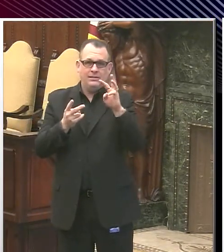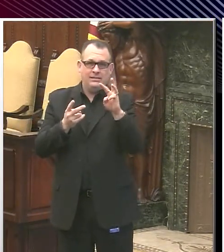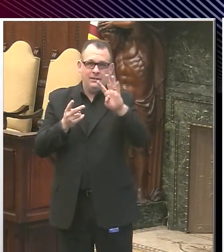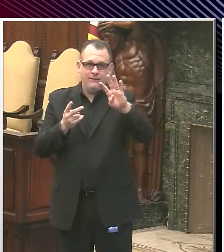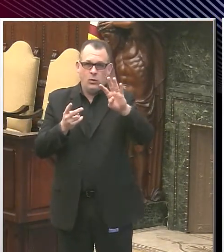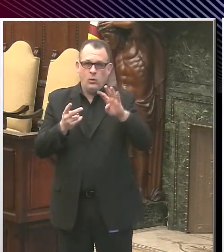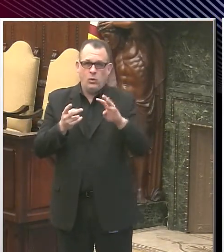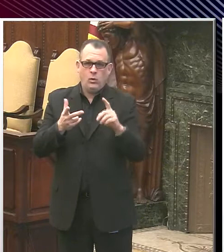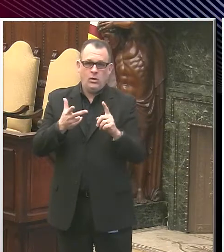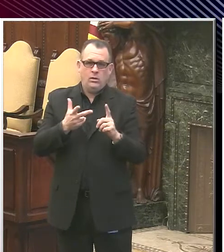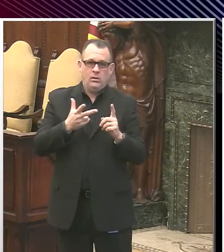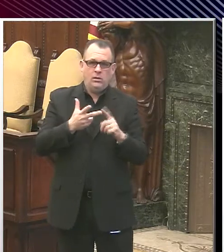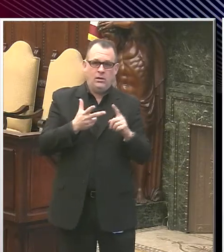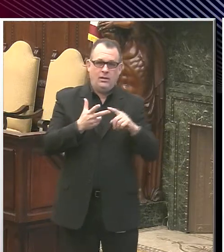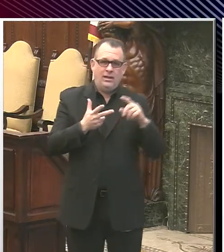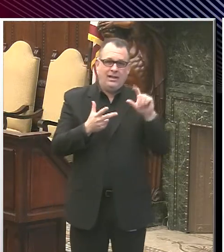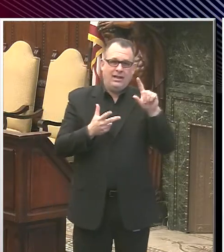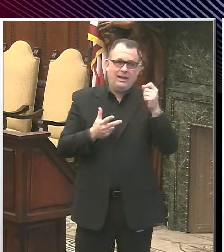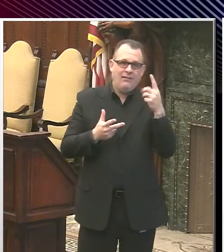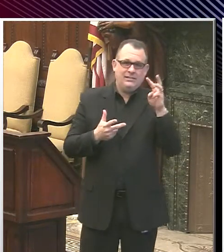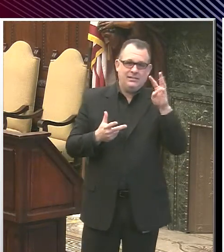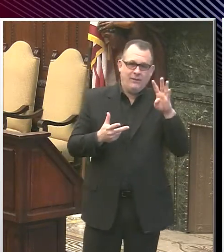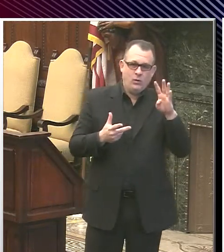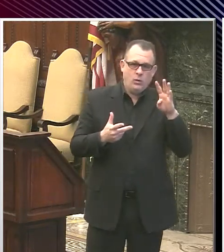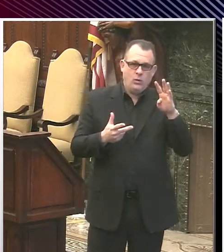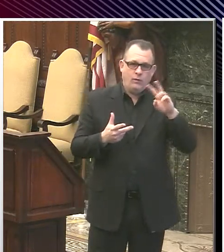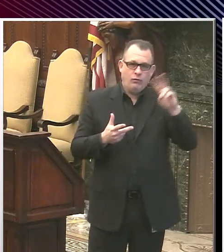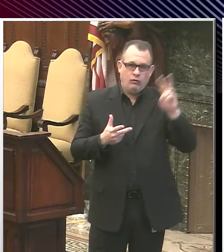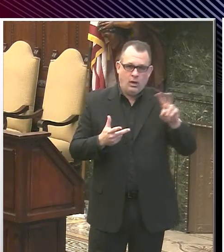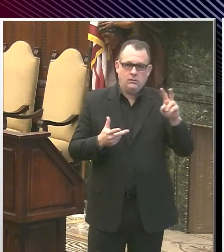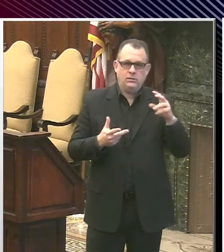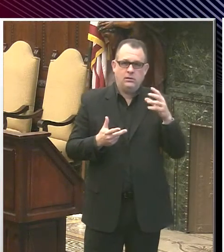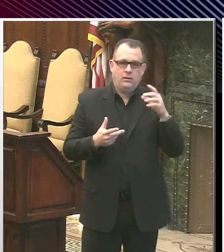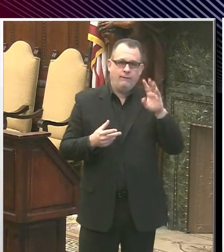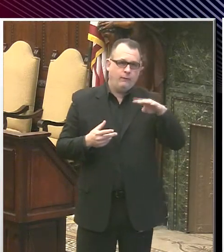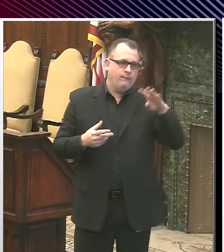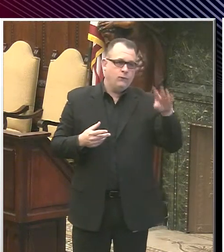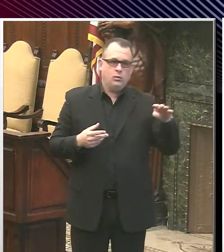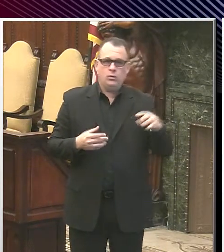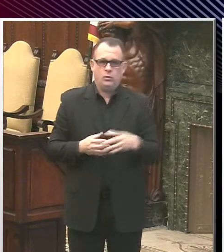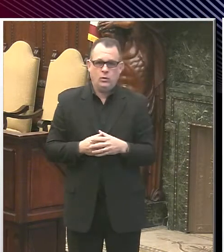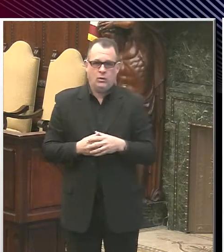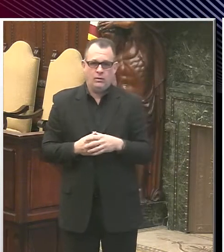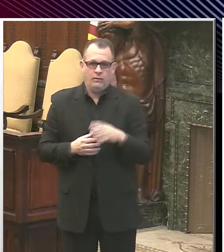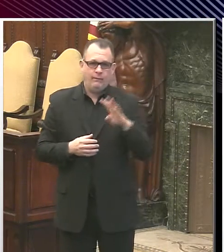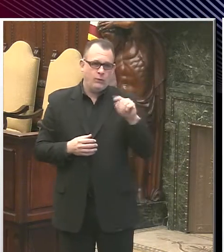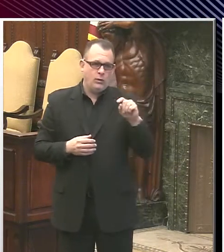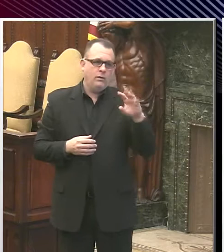and 1164, as well as Verizon Channels 40 and 41.